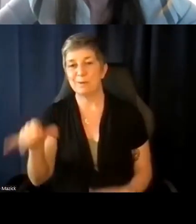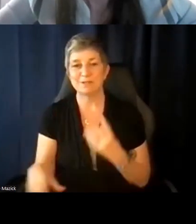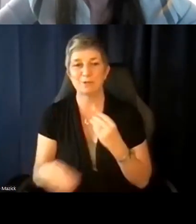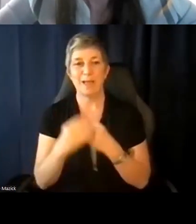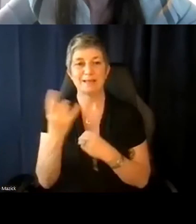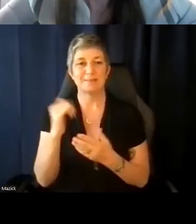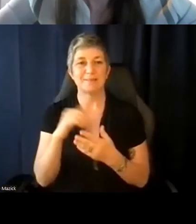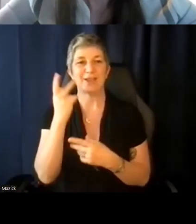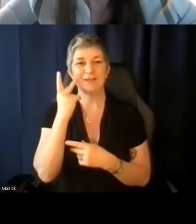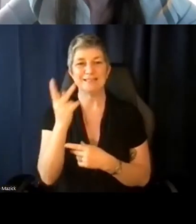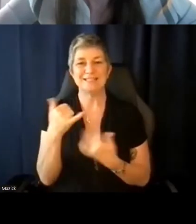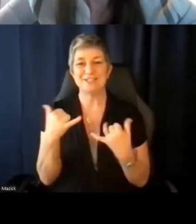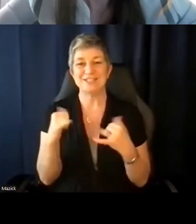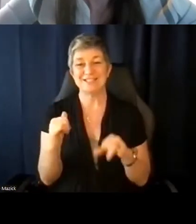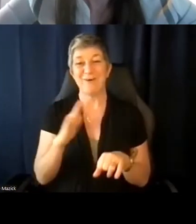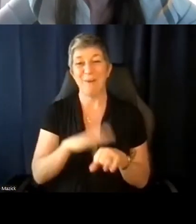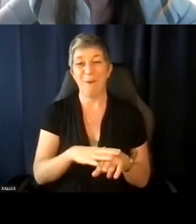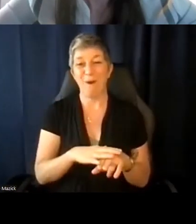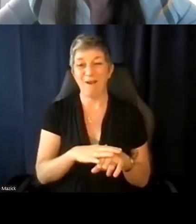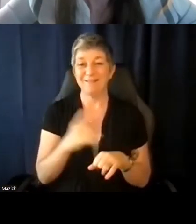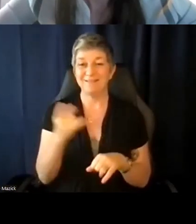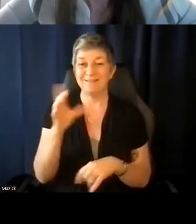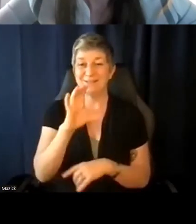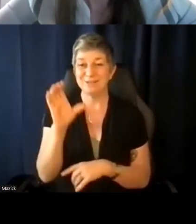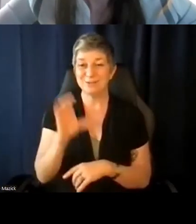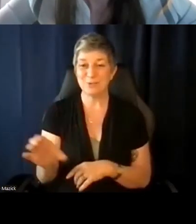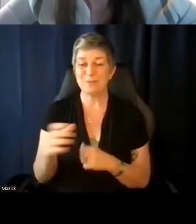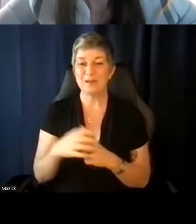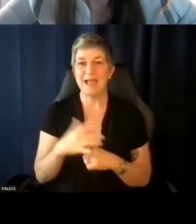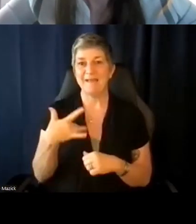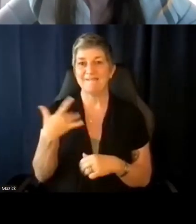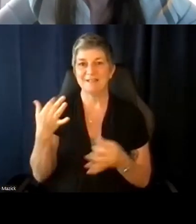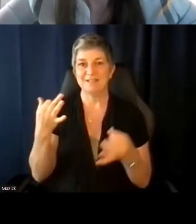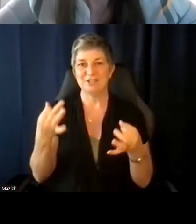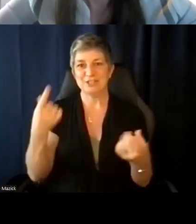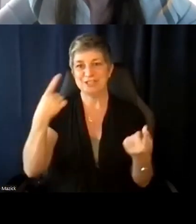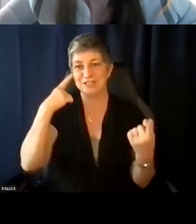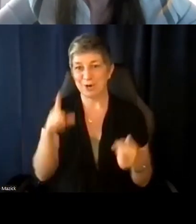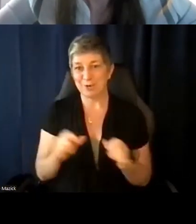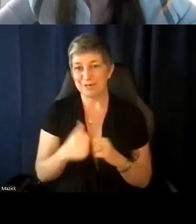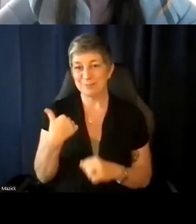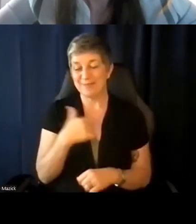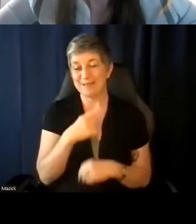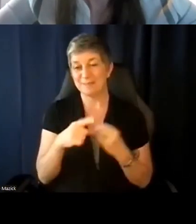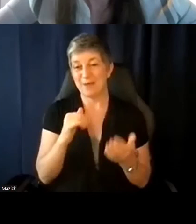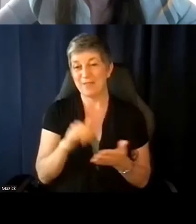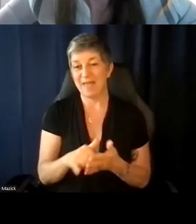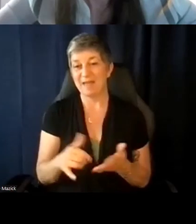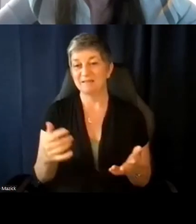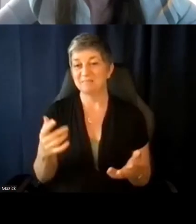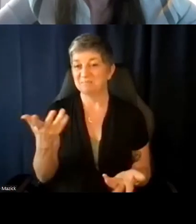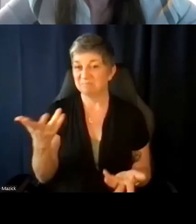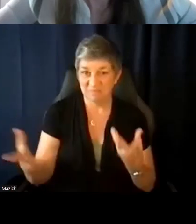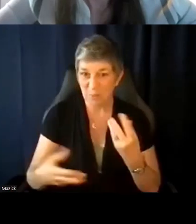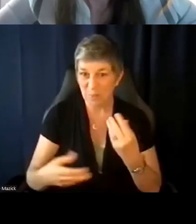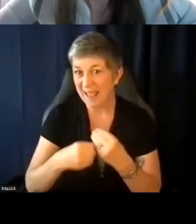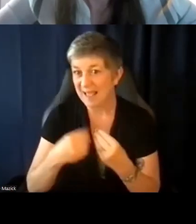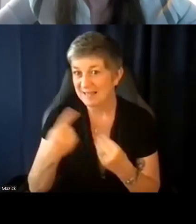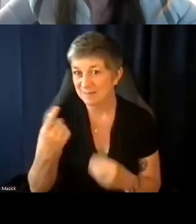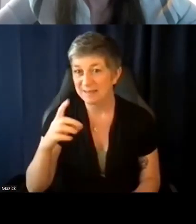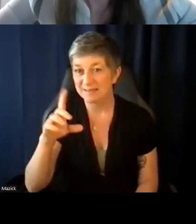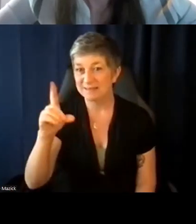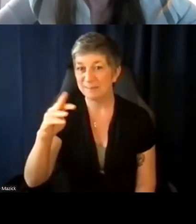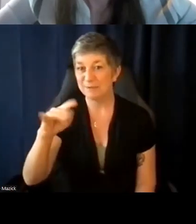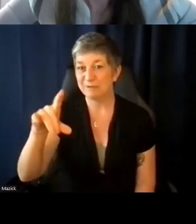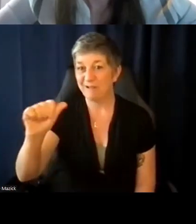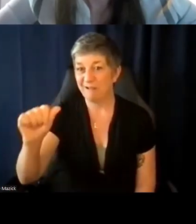see that she's still on, and I feel certain that she agrees with us on that. But if you want to say anything, Demetria, please do.